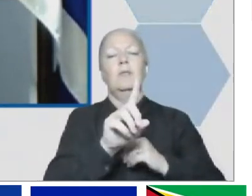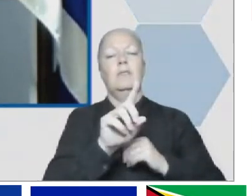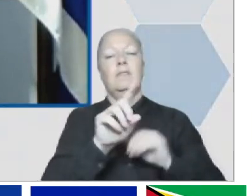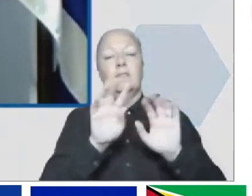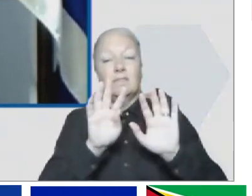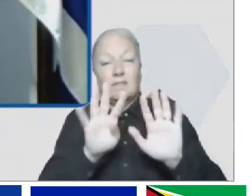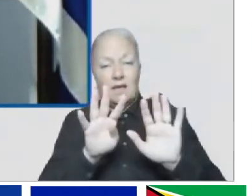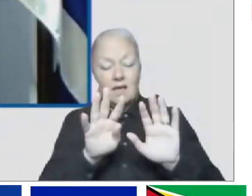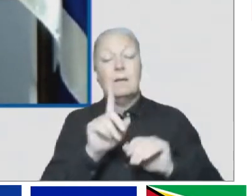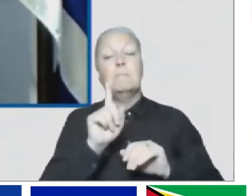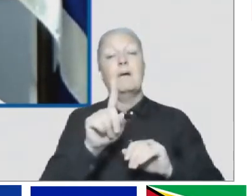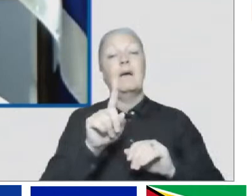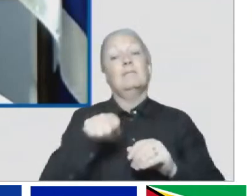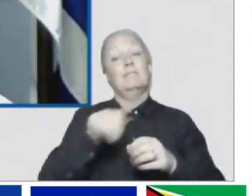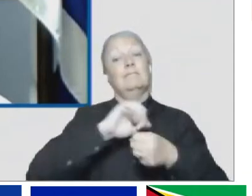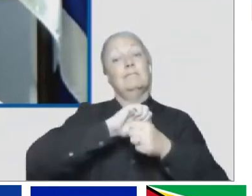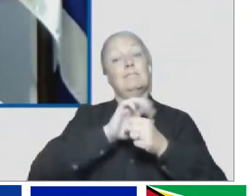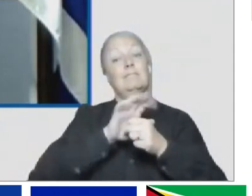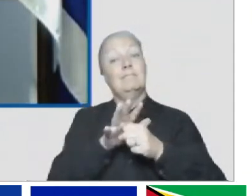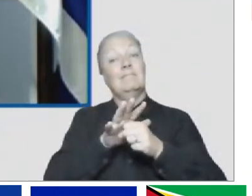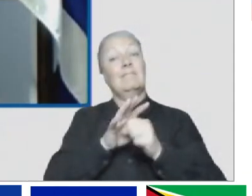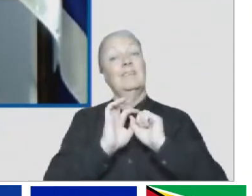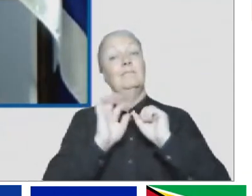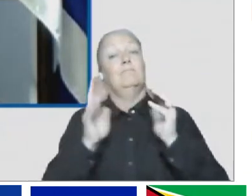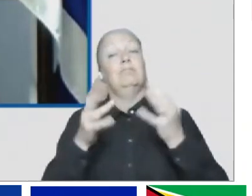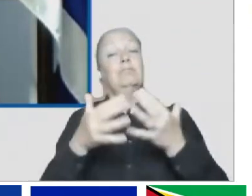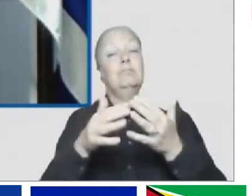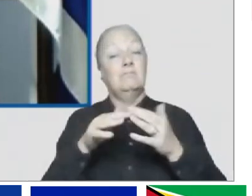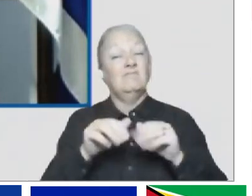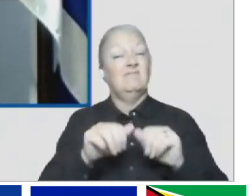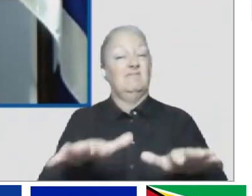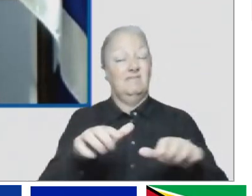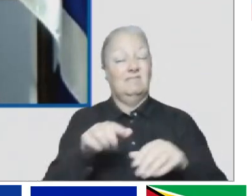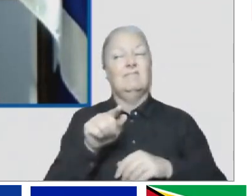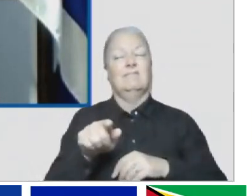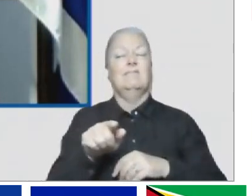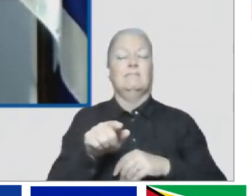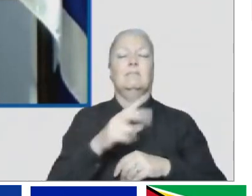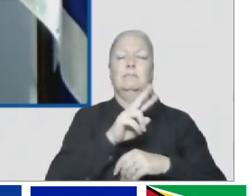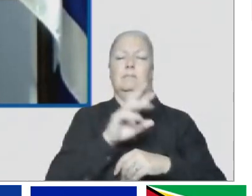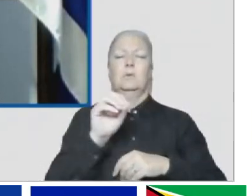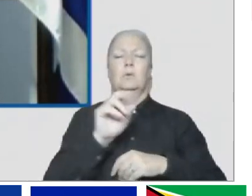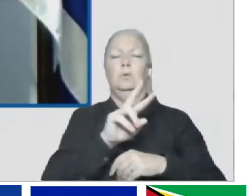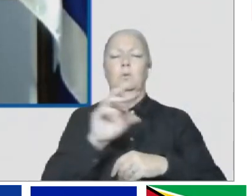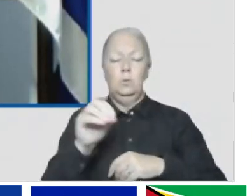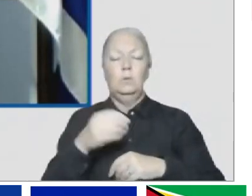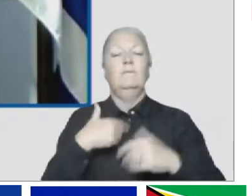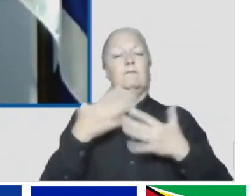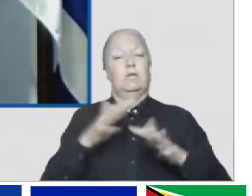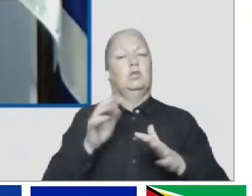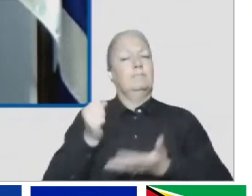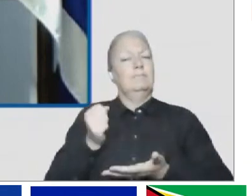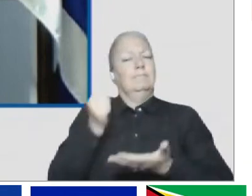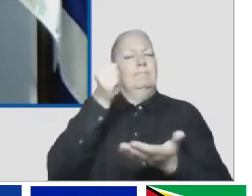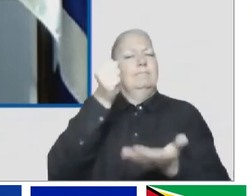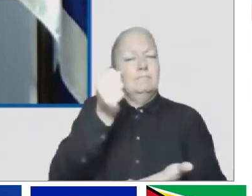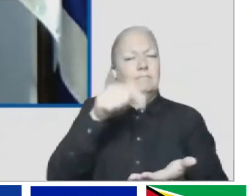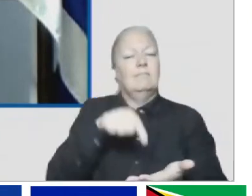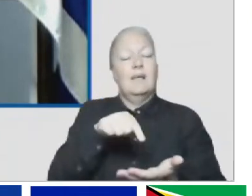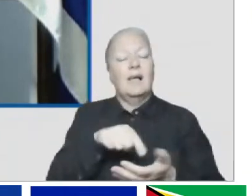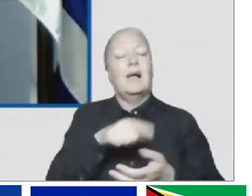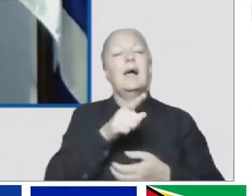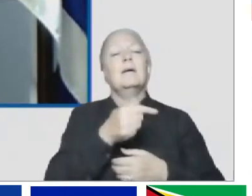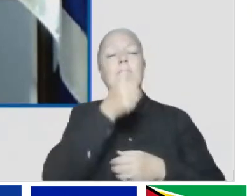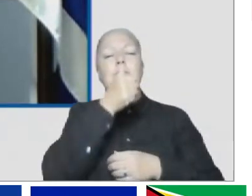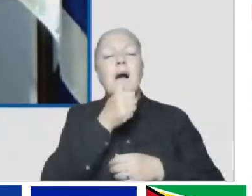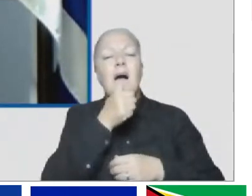a lot of money was invested, and private companies collaborated. So there